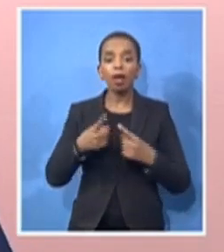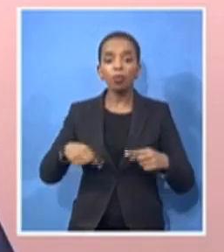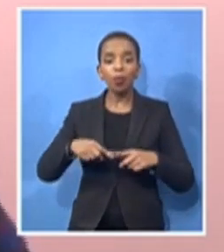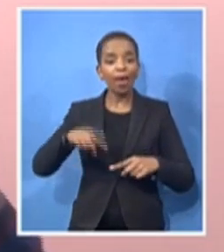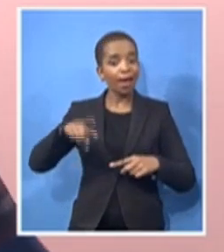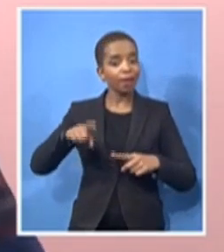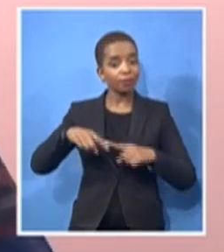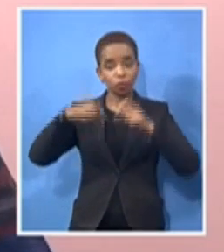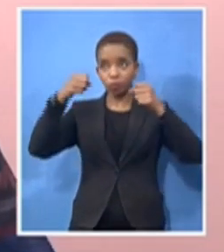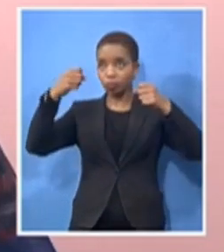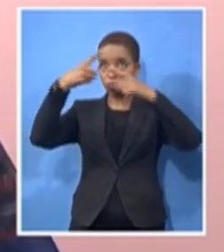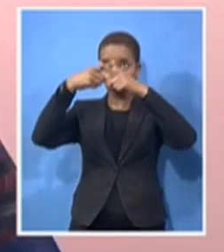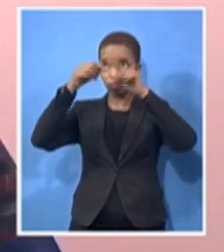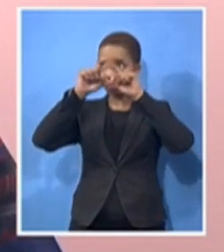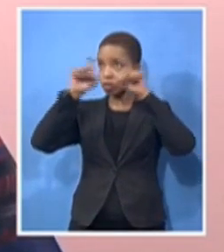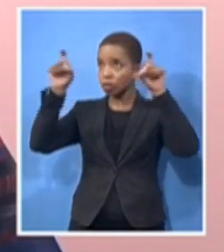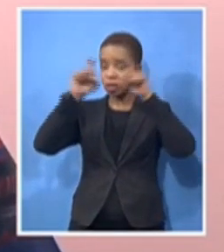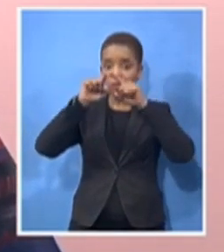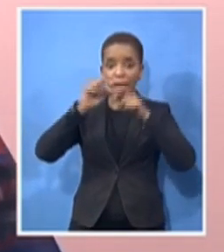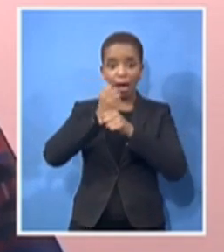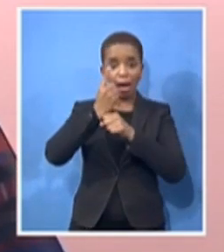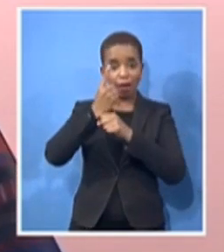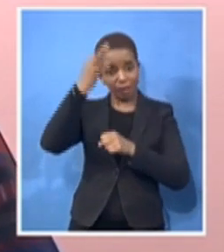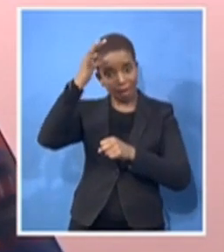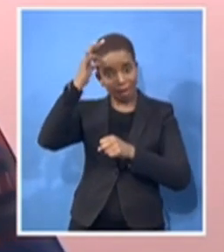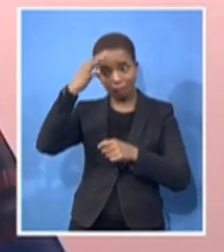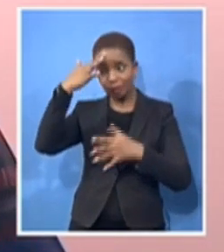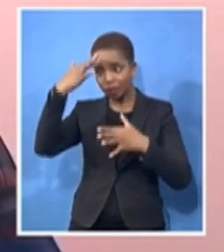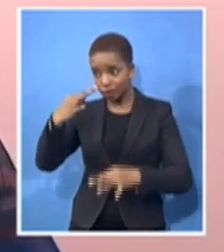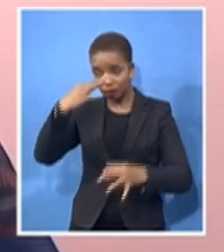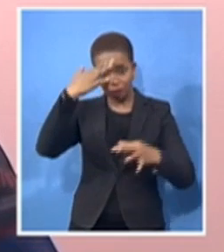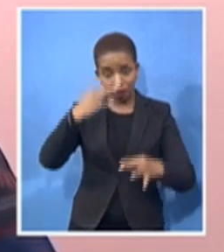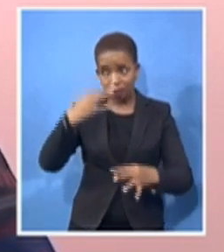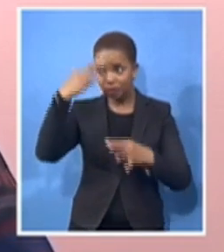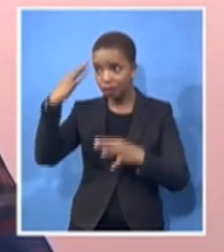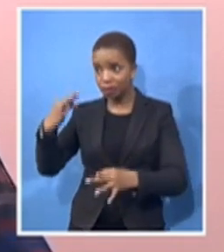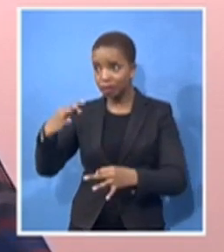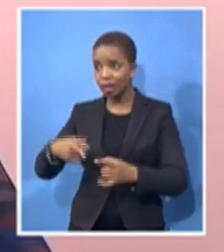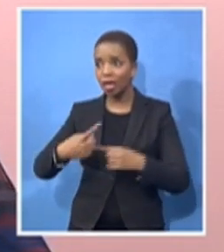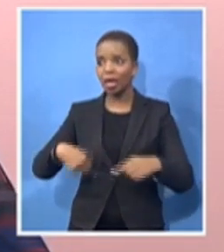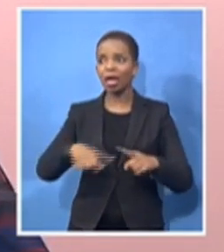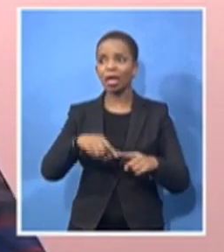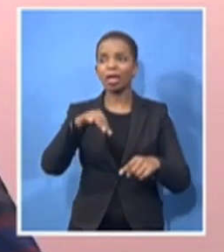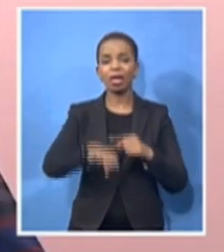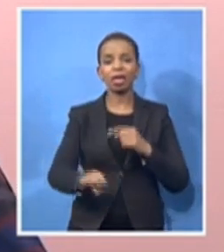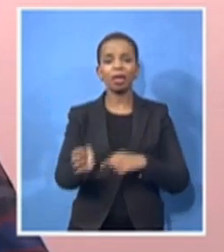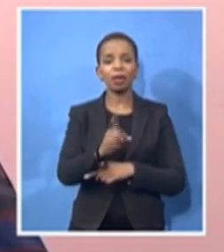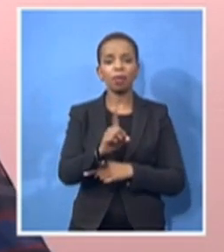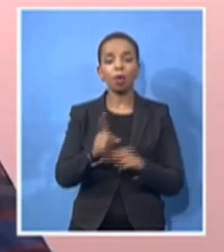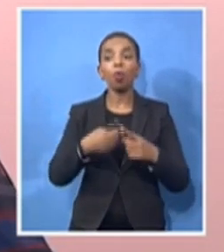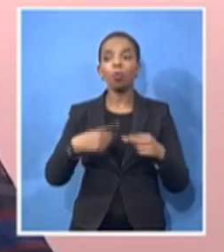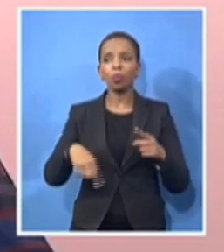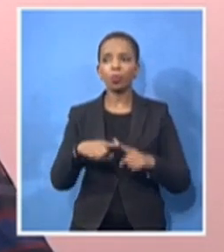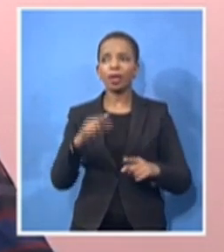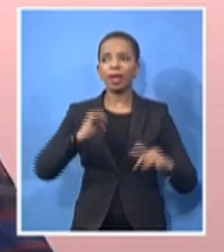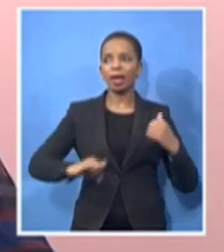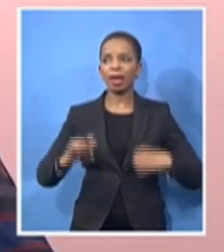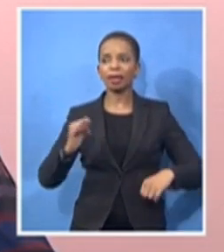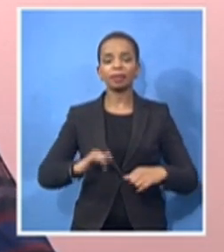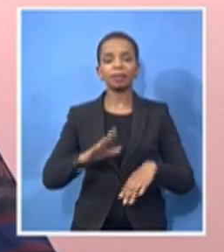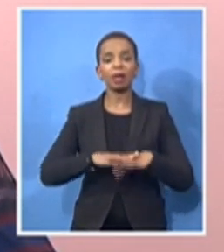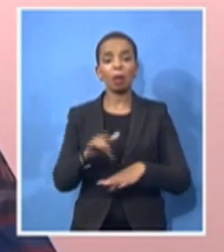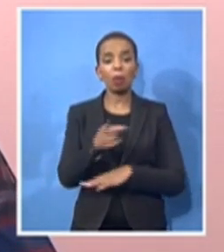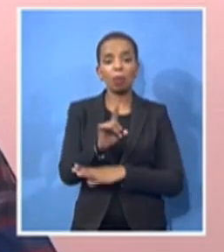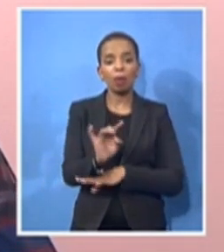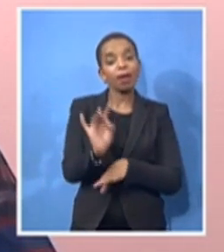I've no doubt that we are acting on the best advice from him. So let me take this opportunity to thank